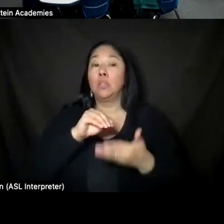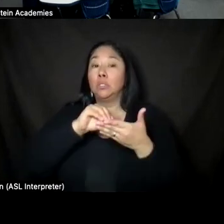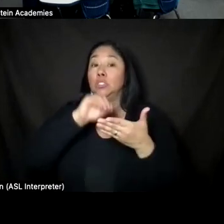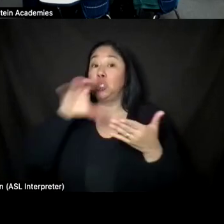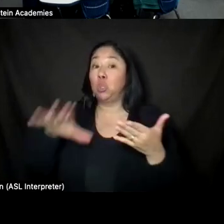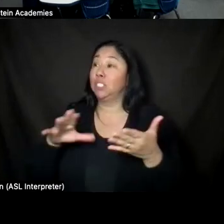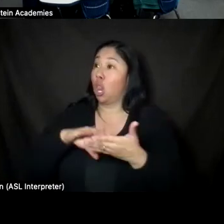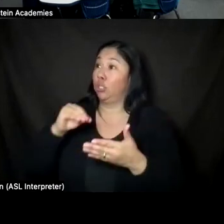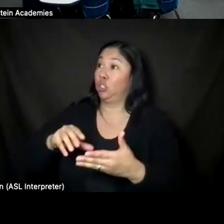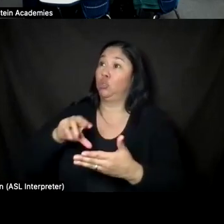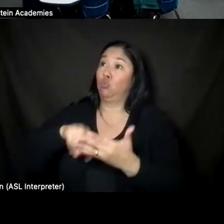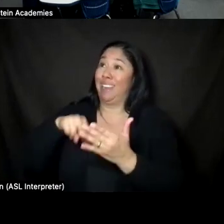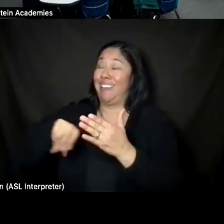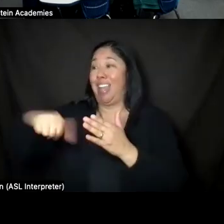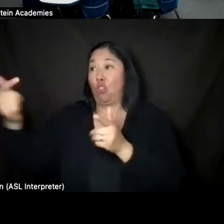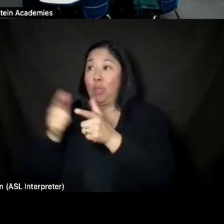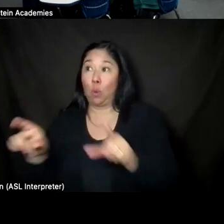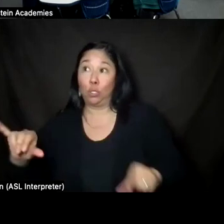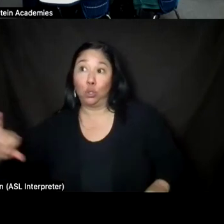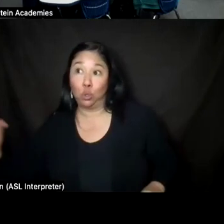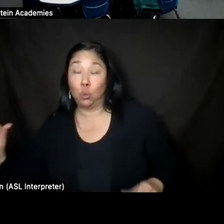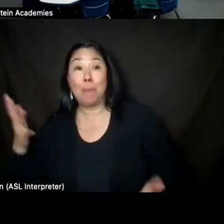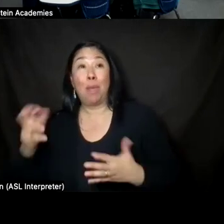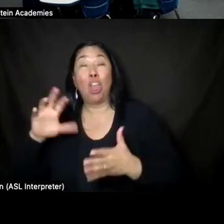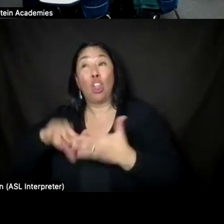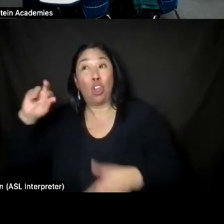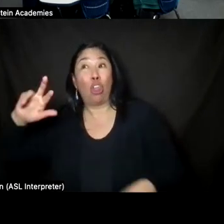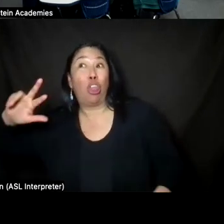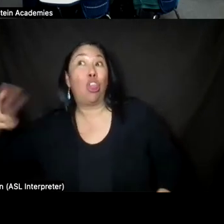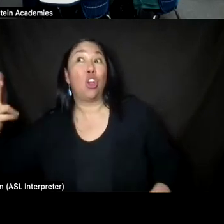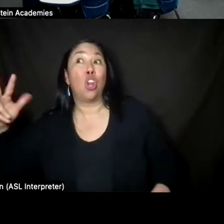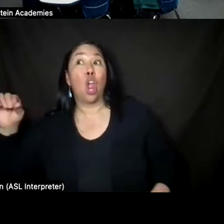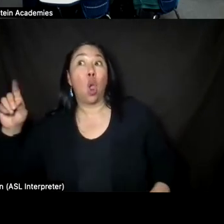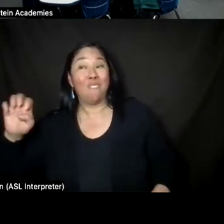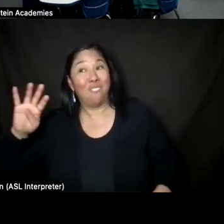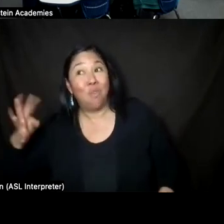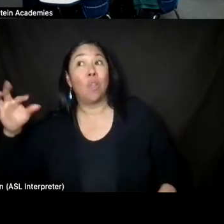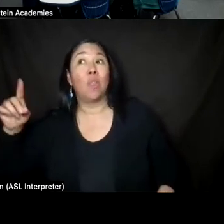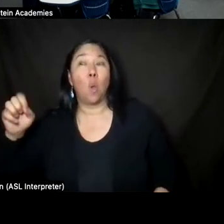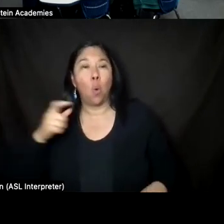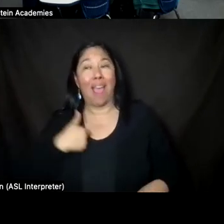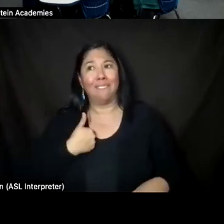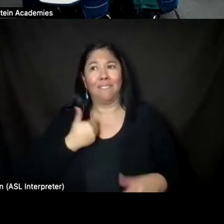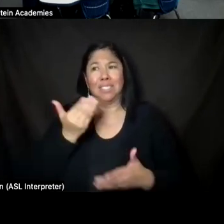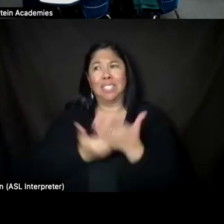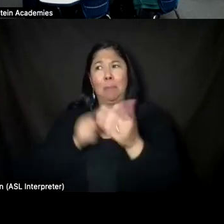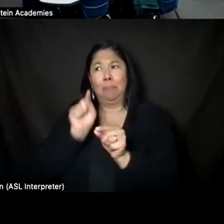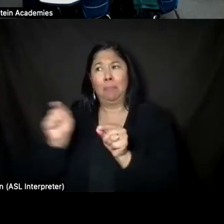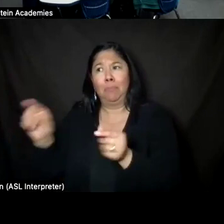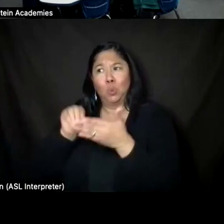other languages too, that are their home language, and so they may be learning a third code, fourth code, and they've got to have all of those in order to write.